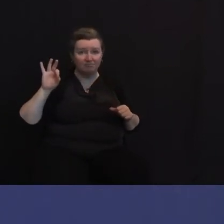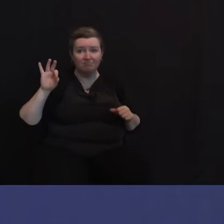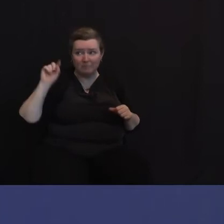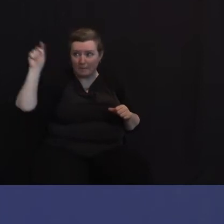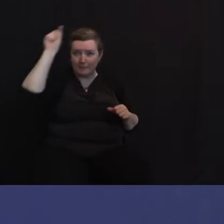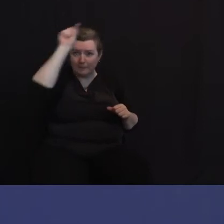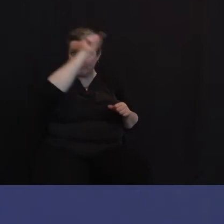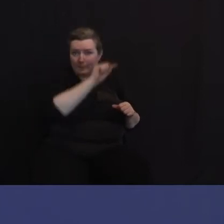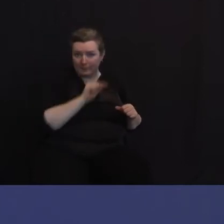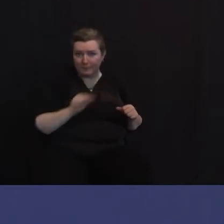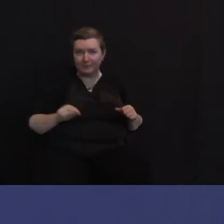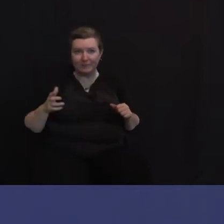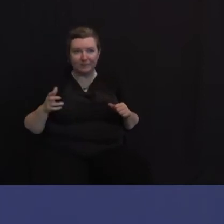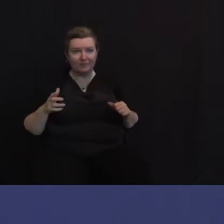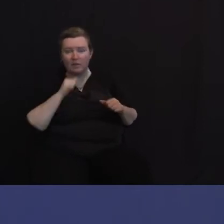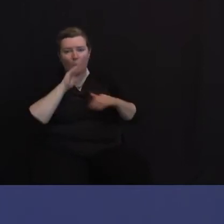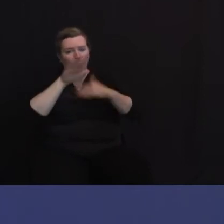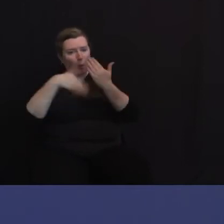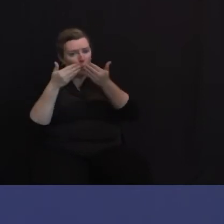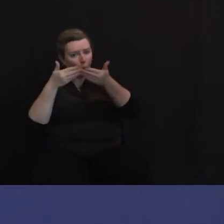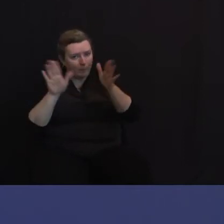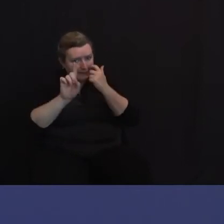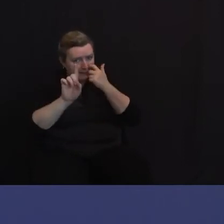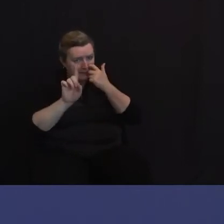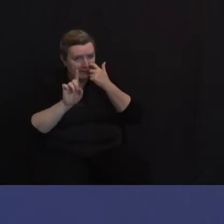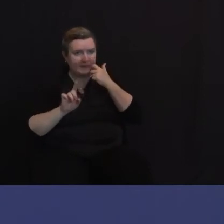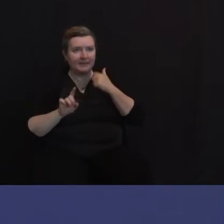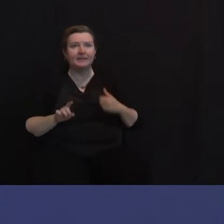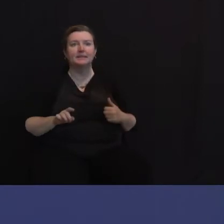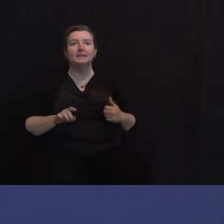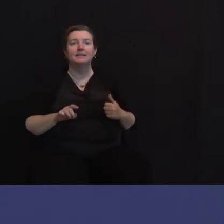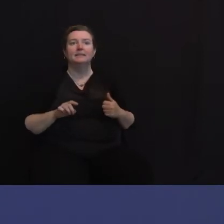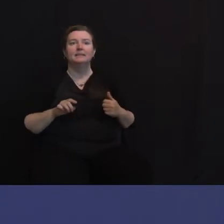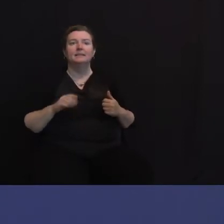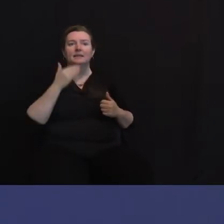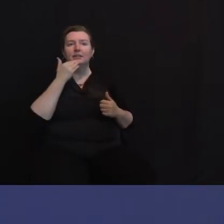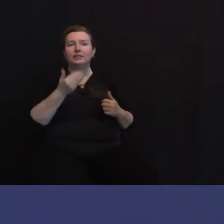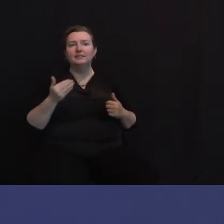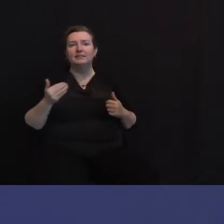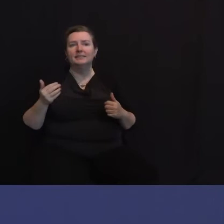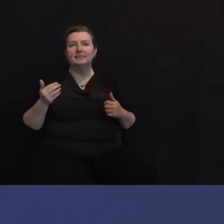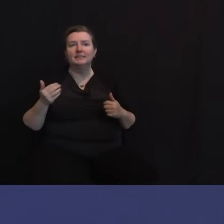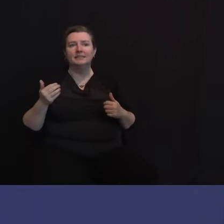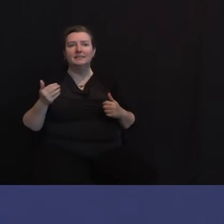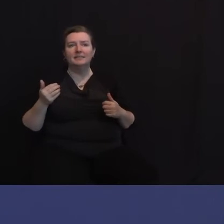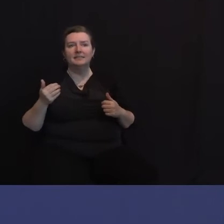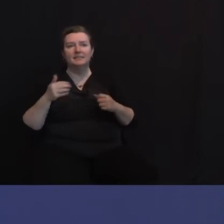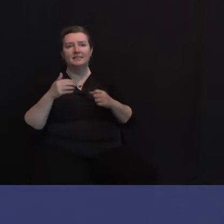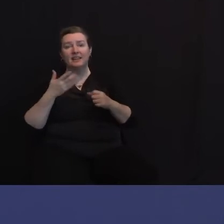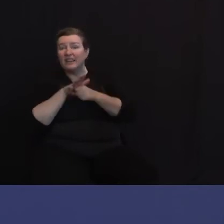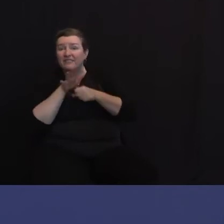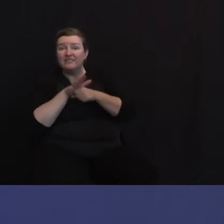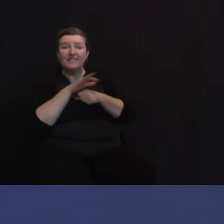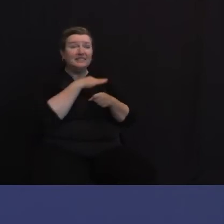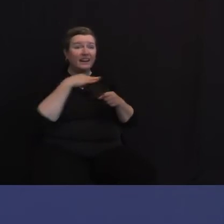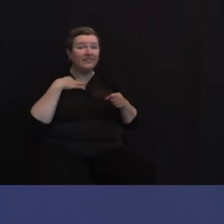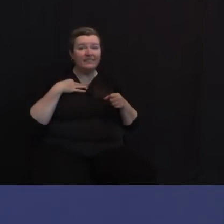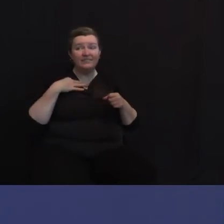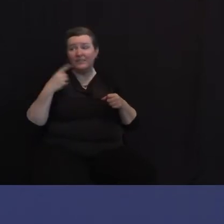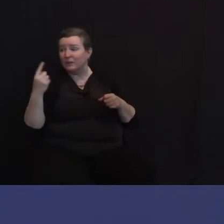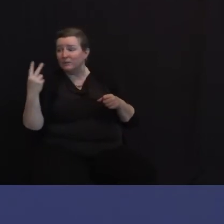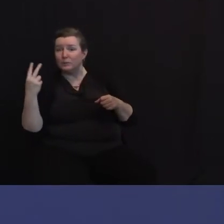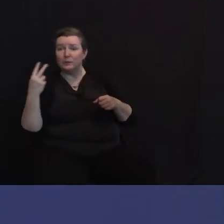they're not all at the same punching weight. They ultimately, God willing, will, but this is obviously a work in progress. And